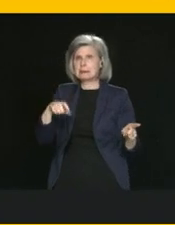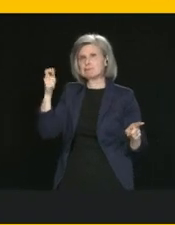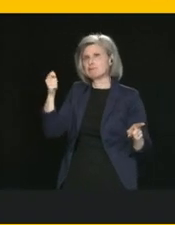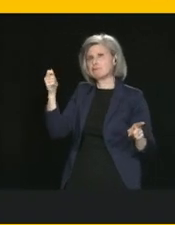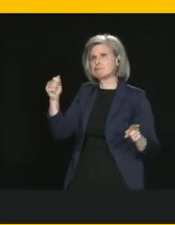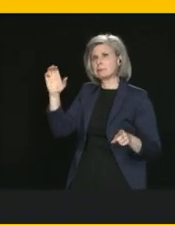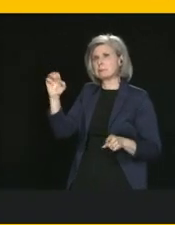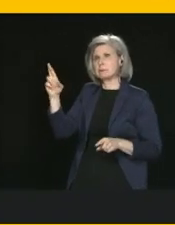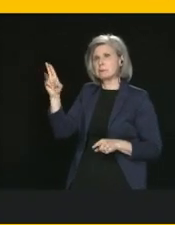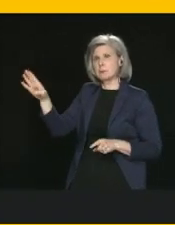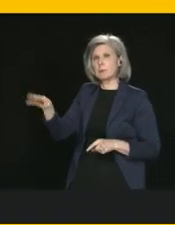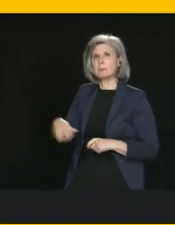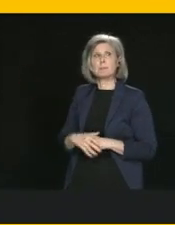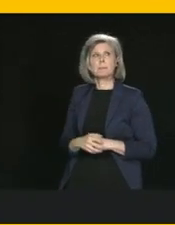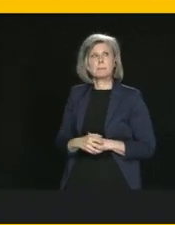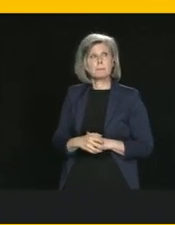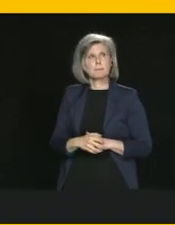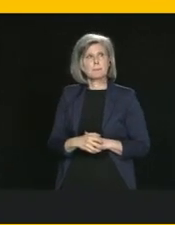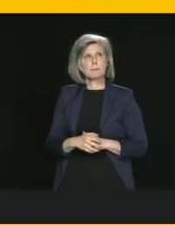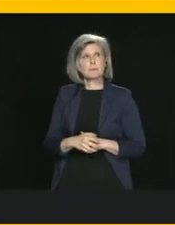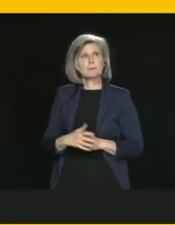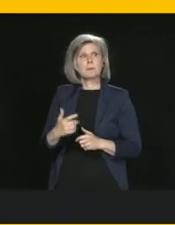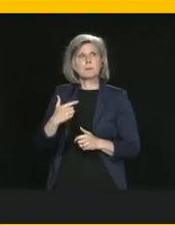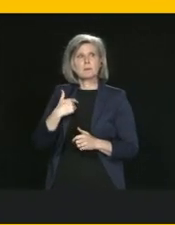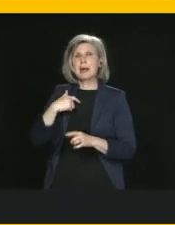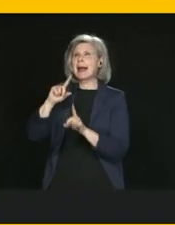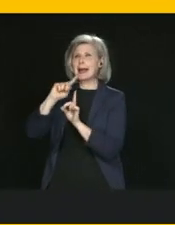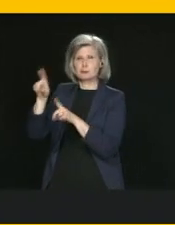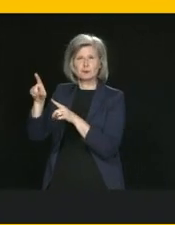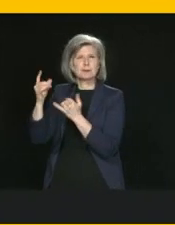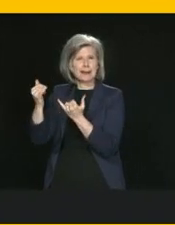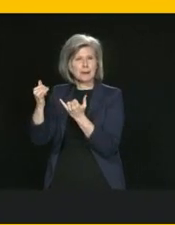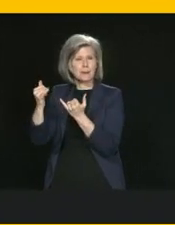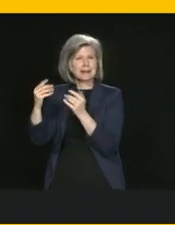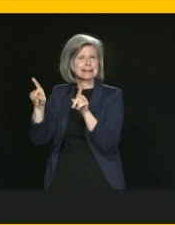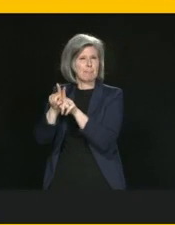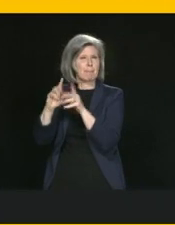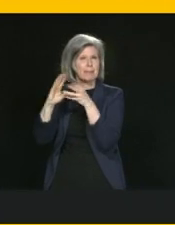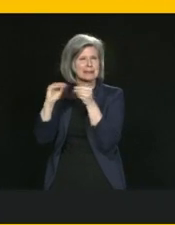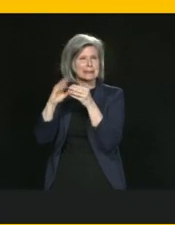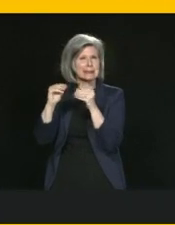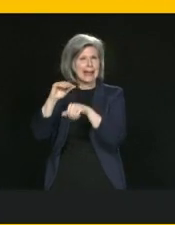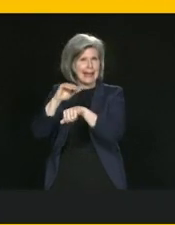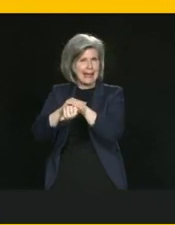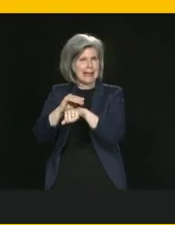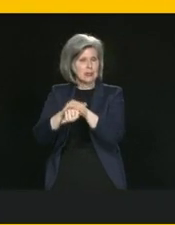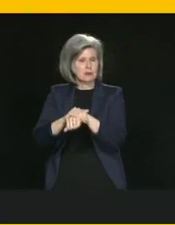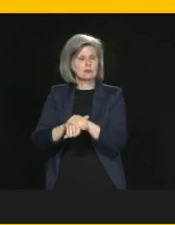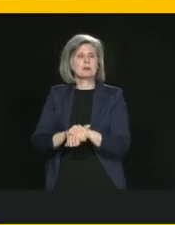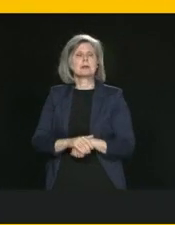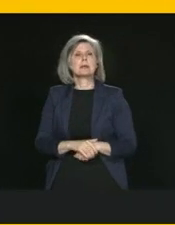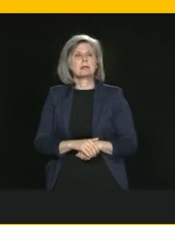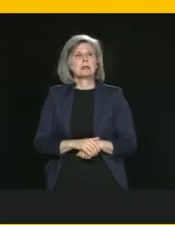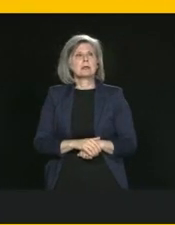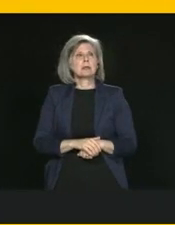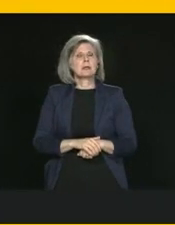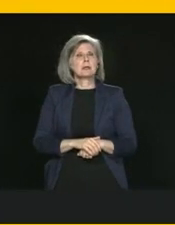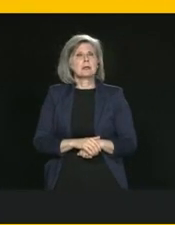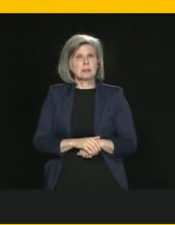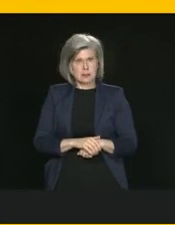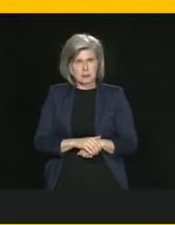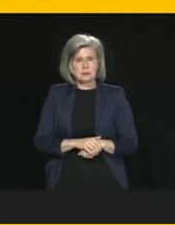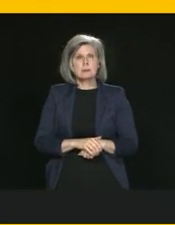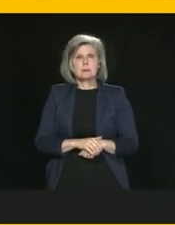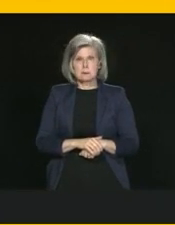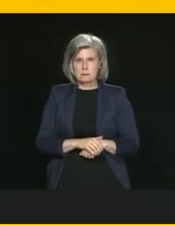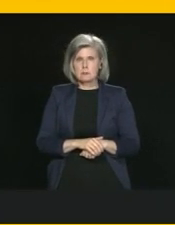We'll do that in English. Briefly, in English, we are mindful that the costs of the